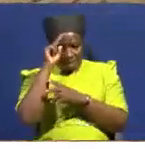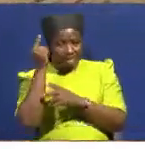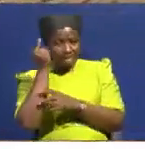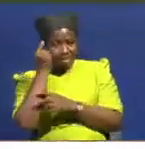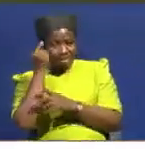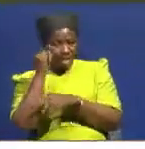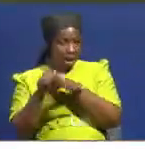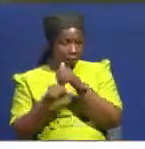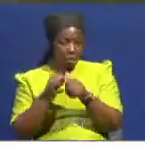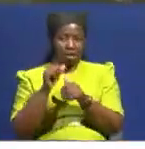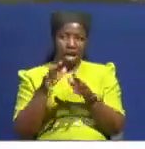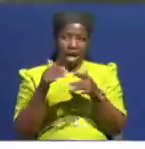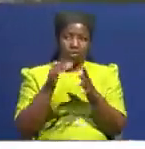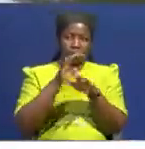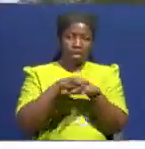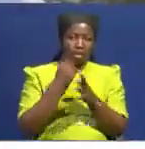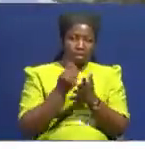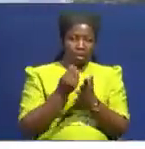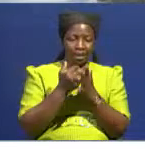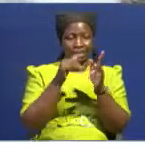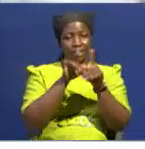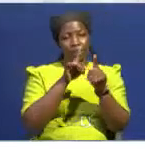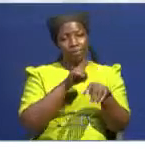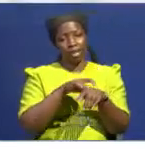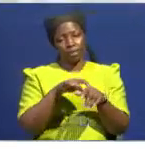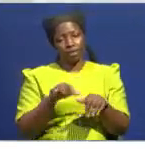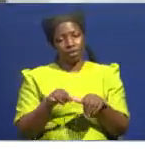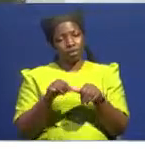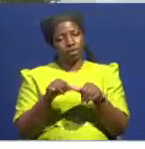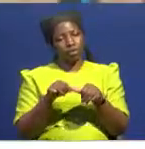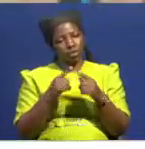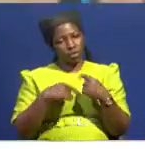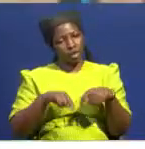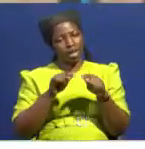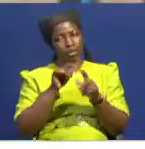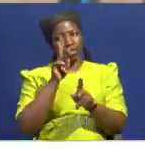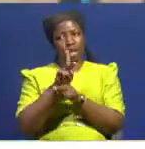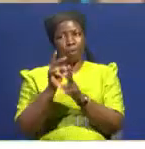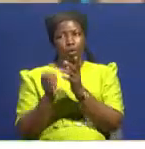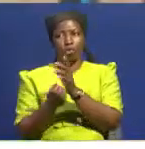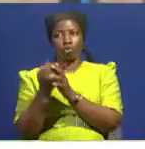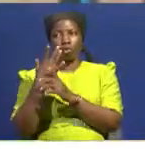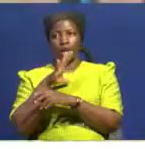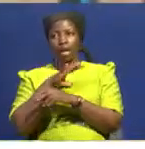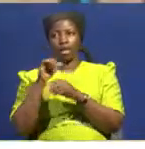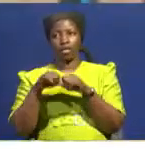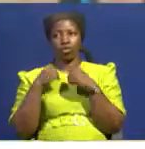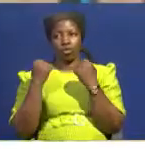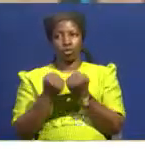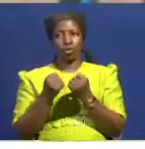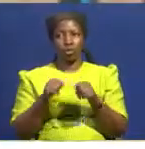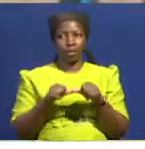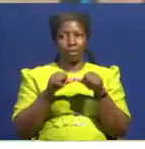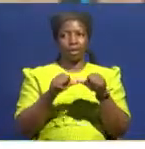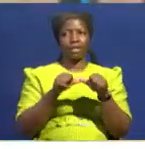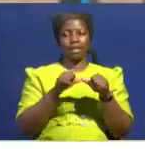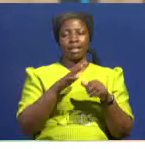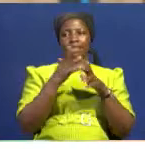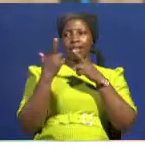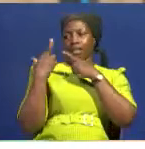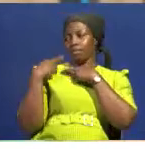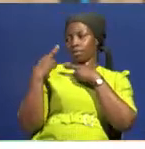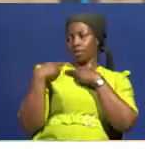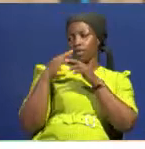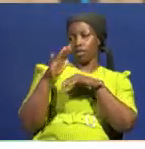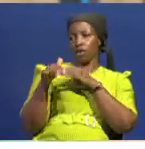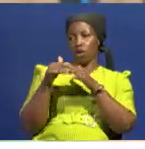navigating financial pressures while trying to maintain growth and social stability. It is the responsibility of us all, members of